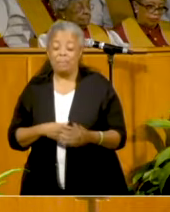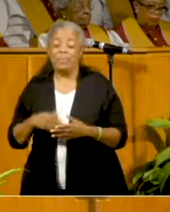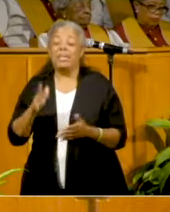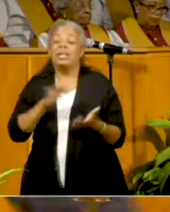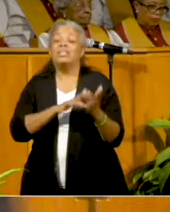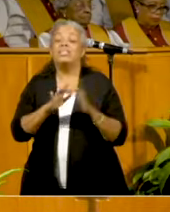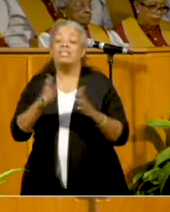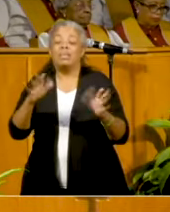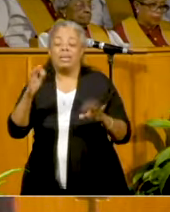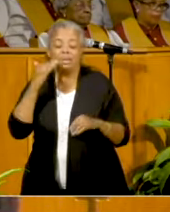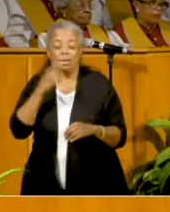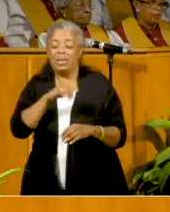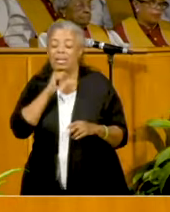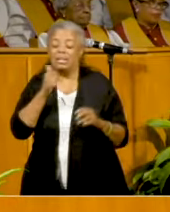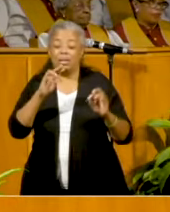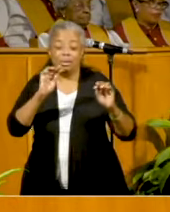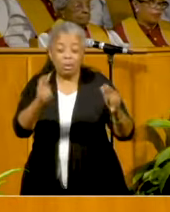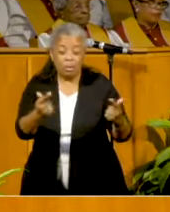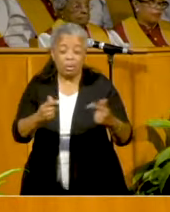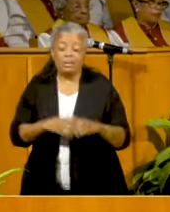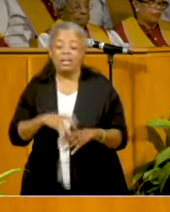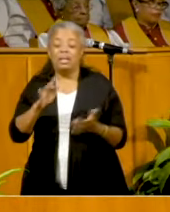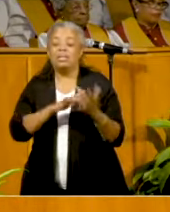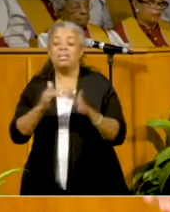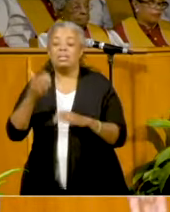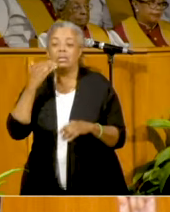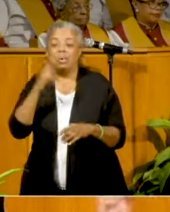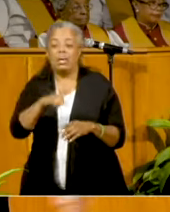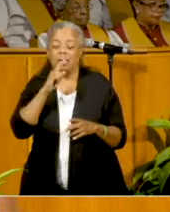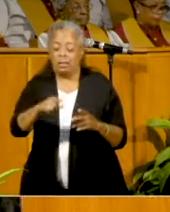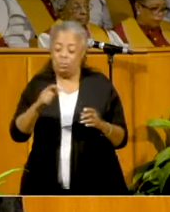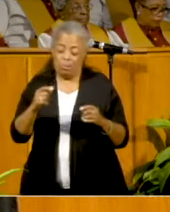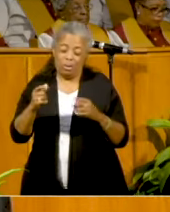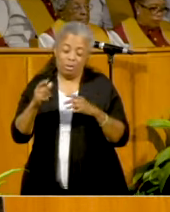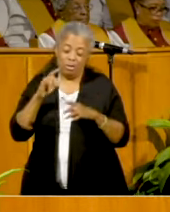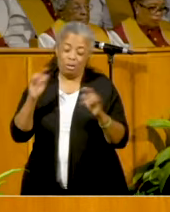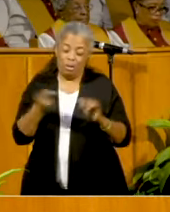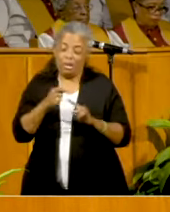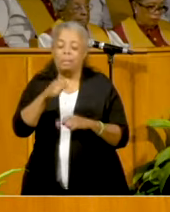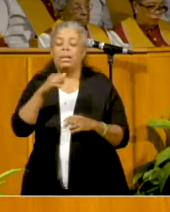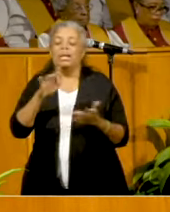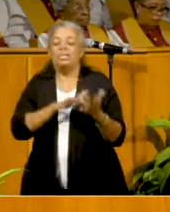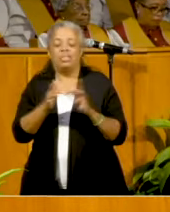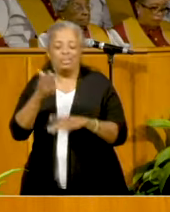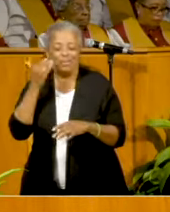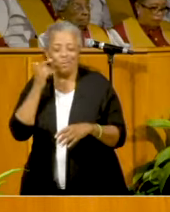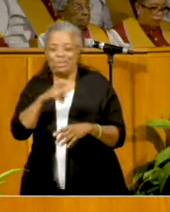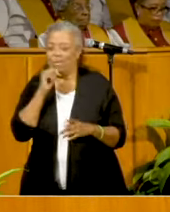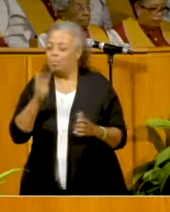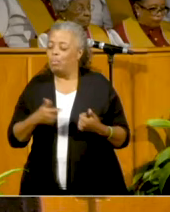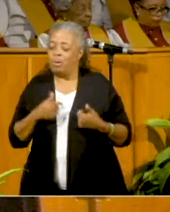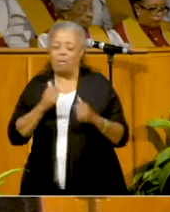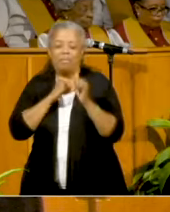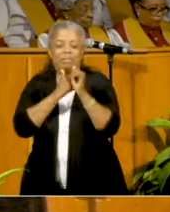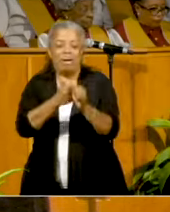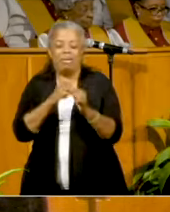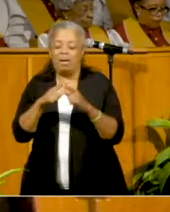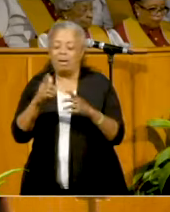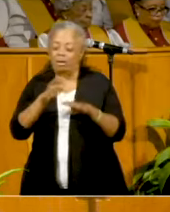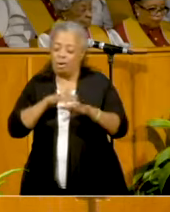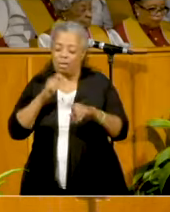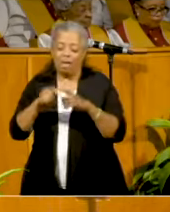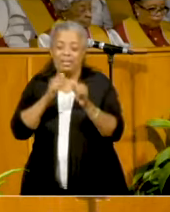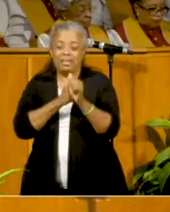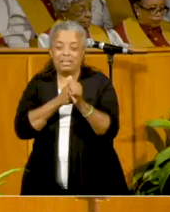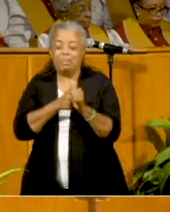Jesus knows he ain't no good. Jesus knows he's going to drop the ball. Jesus knows he's not going to live up to the calling of a